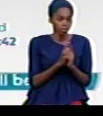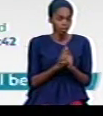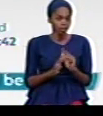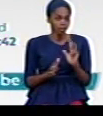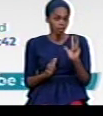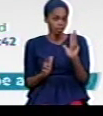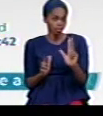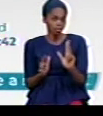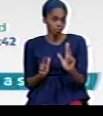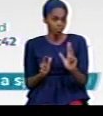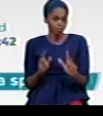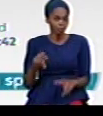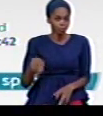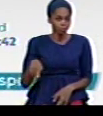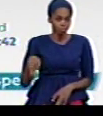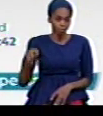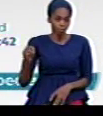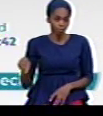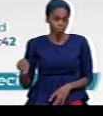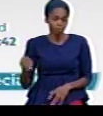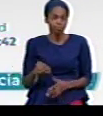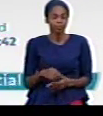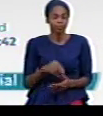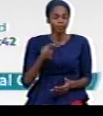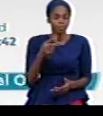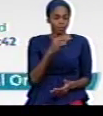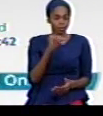2nd July